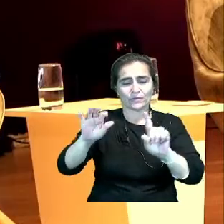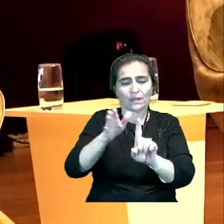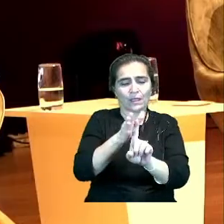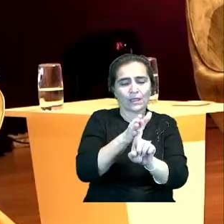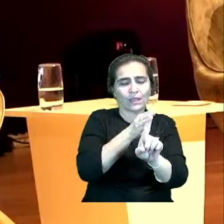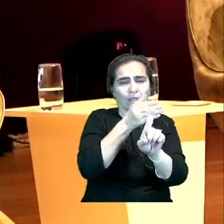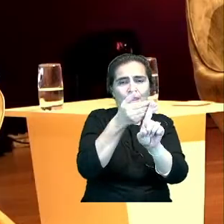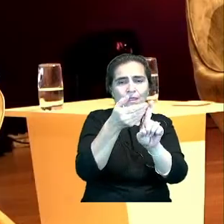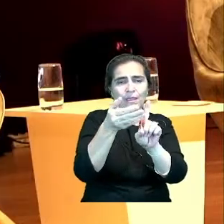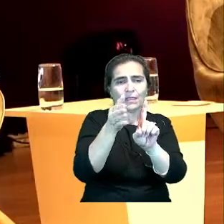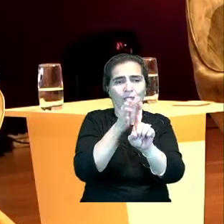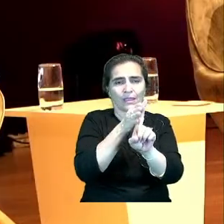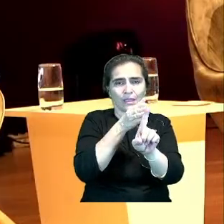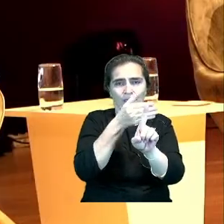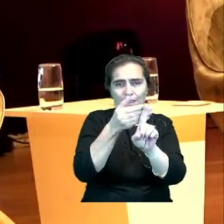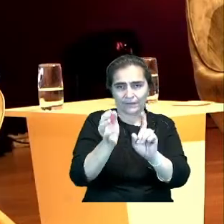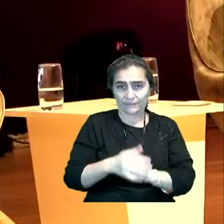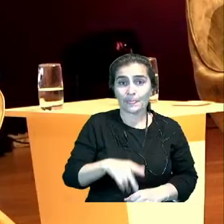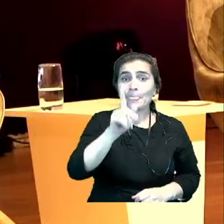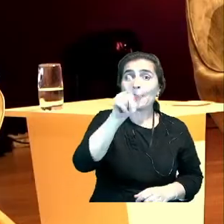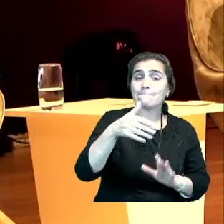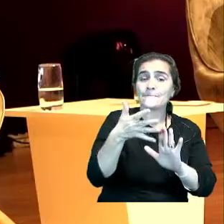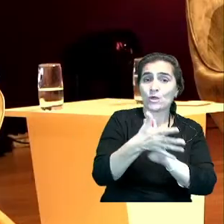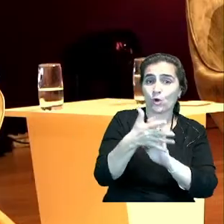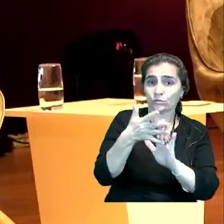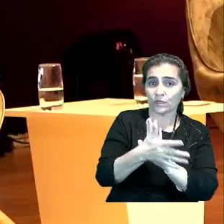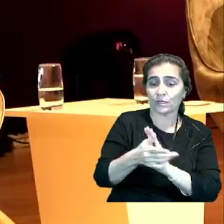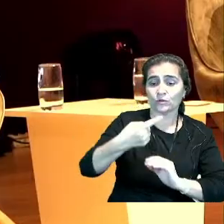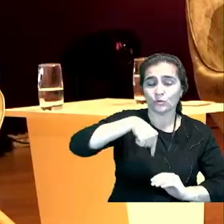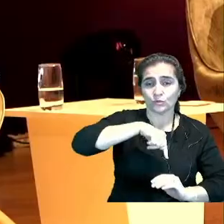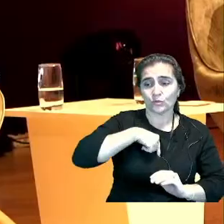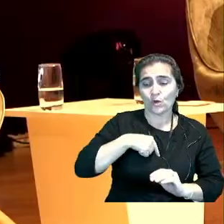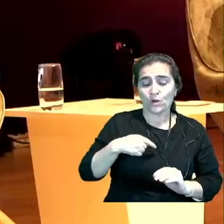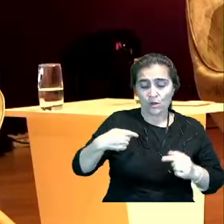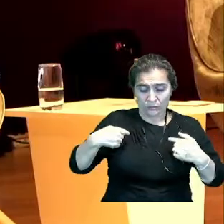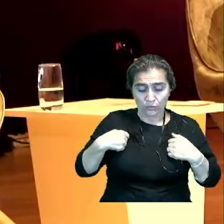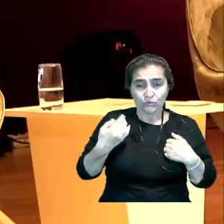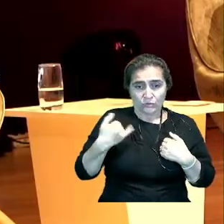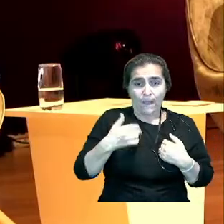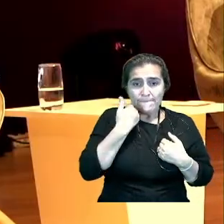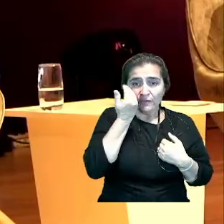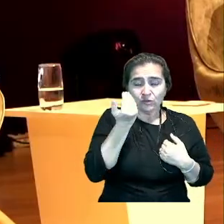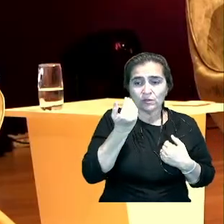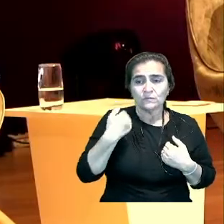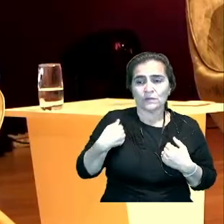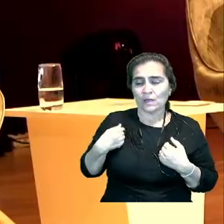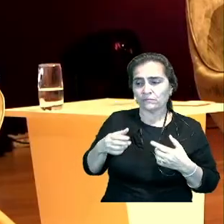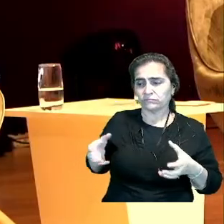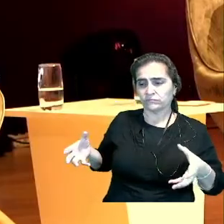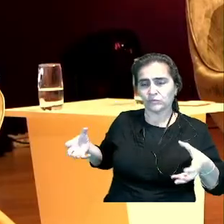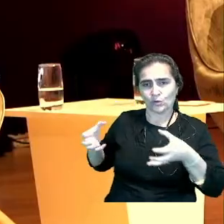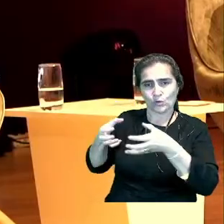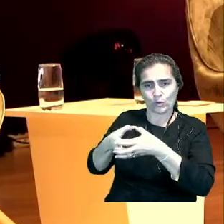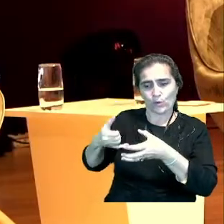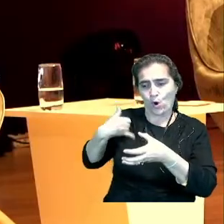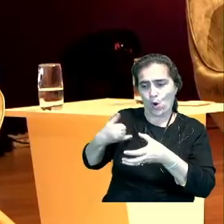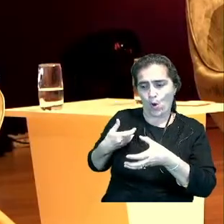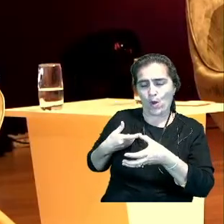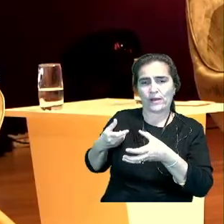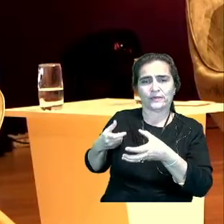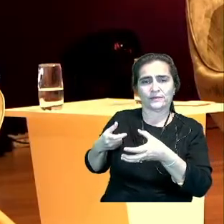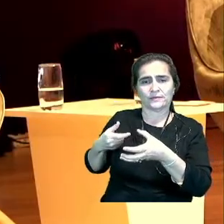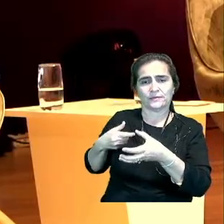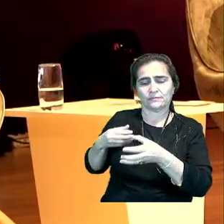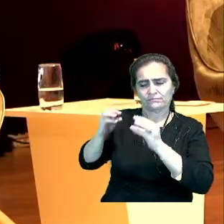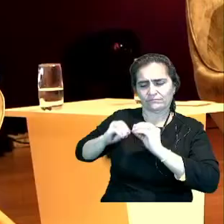customers that are coming as tourists. And I will also talk about a generational gap. And when we have the Festival